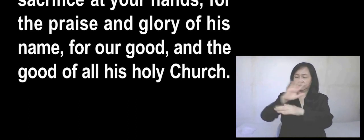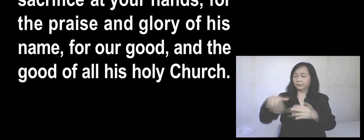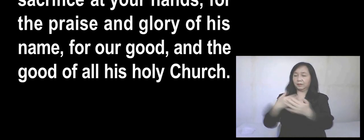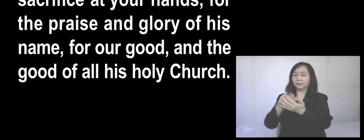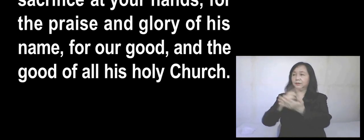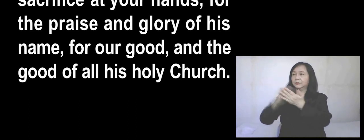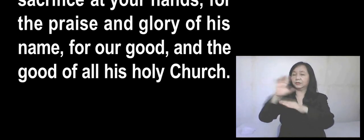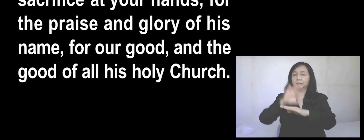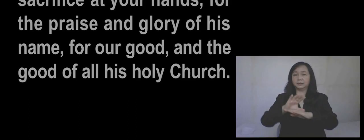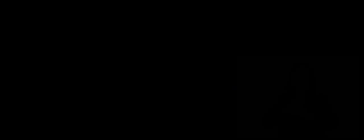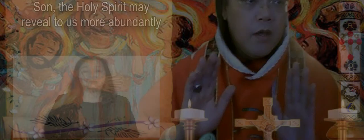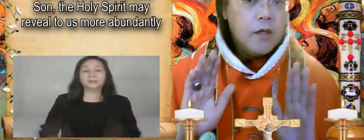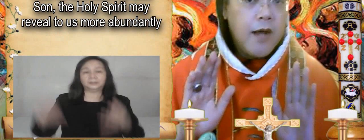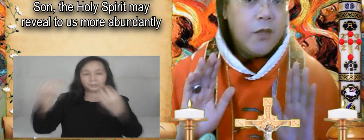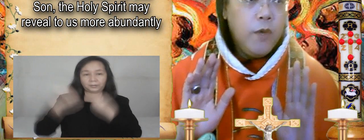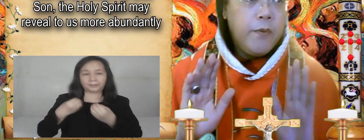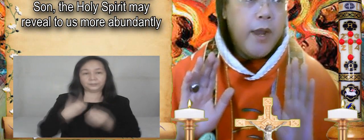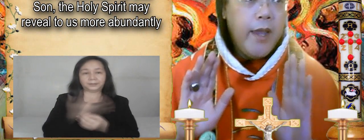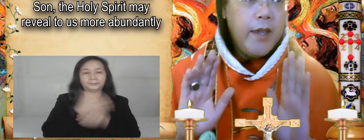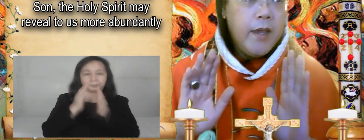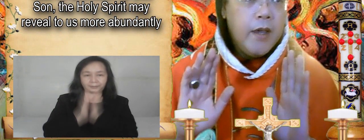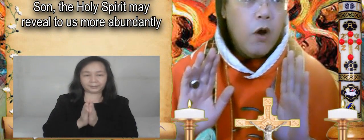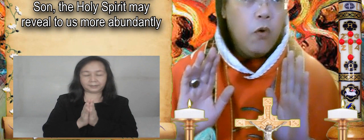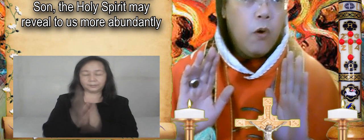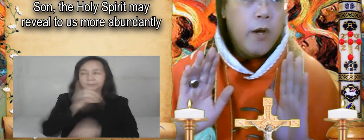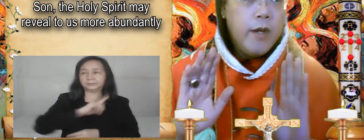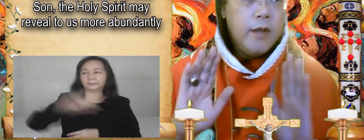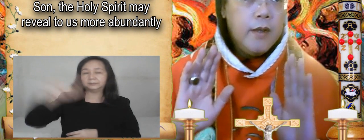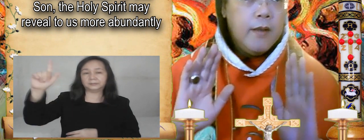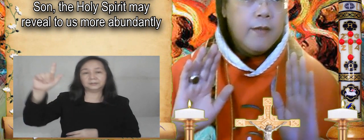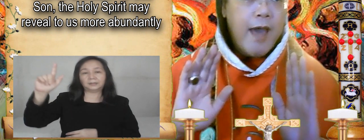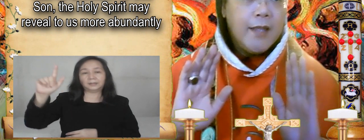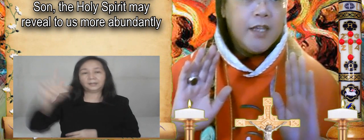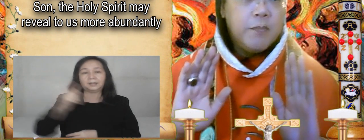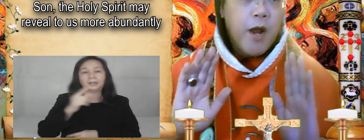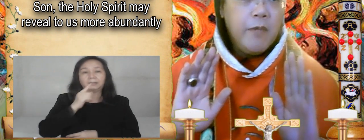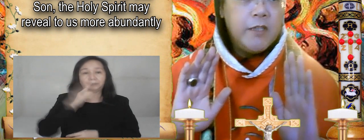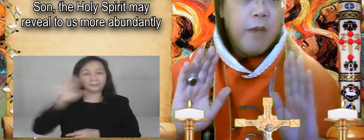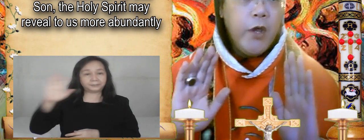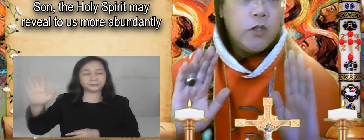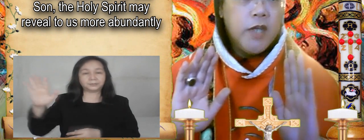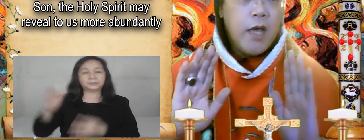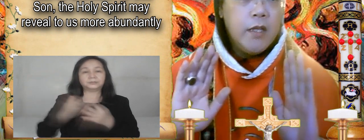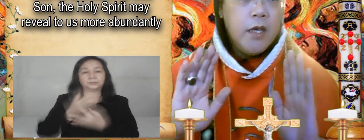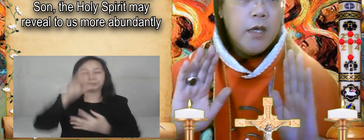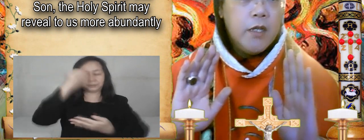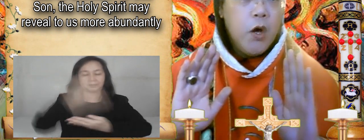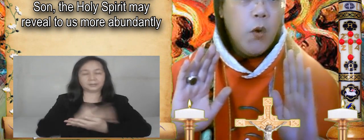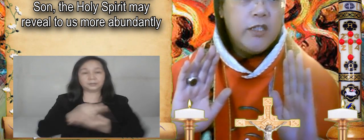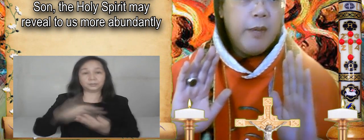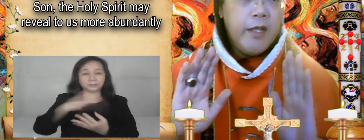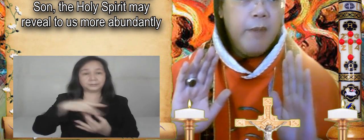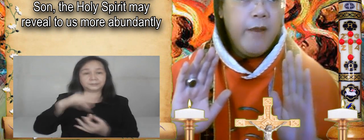good of all his holy church. Grant, we pray, O Lord, that as promised by your Son,